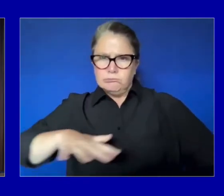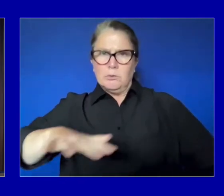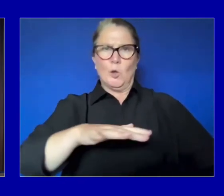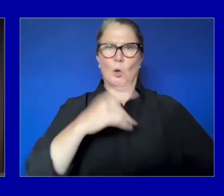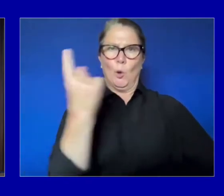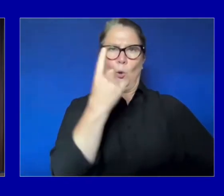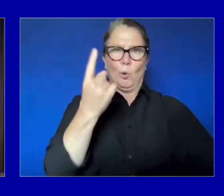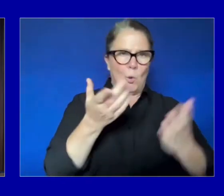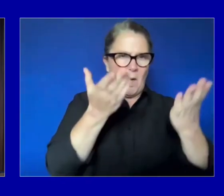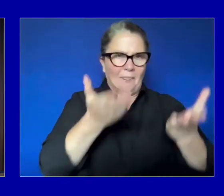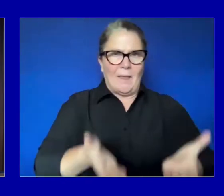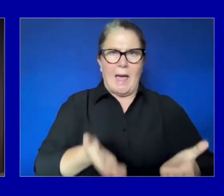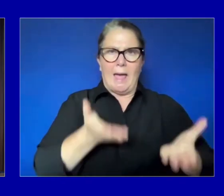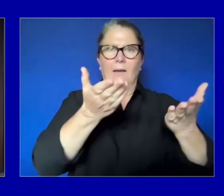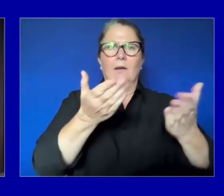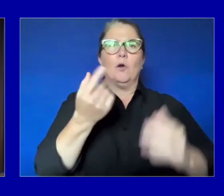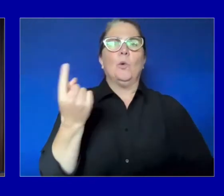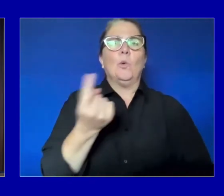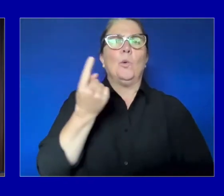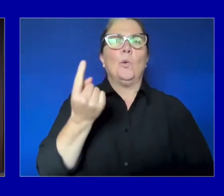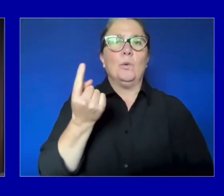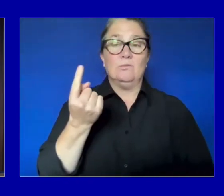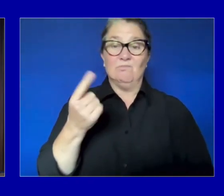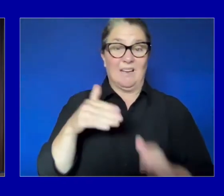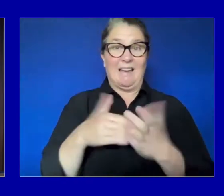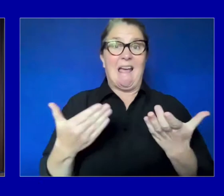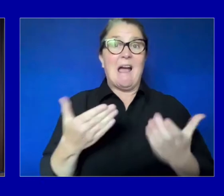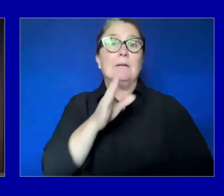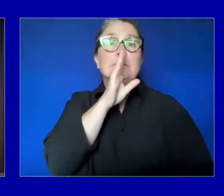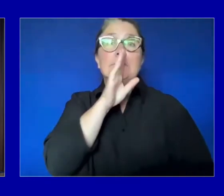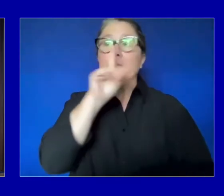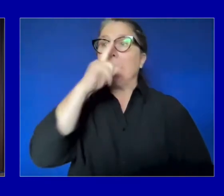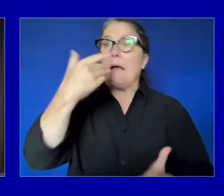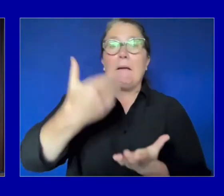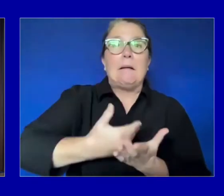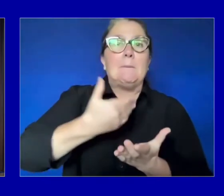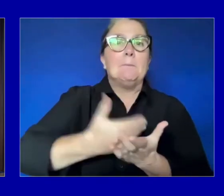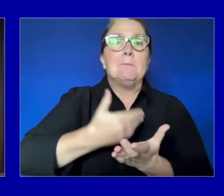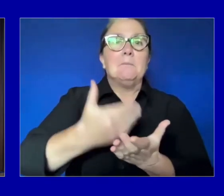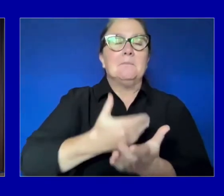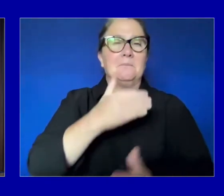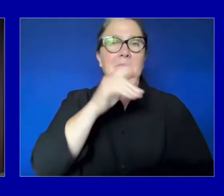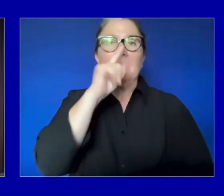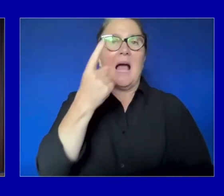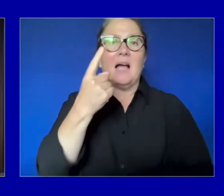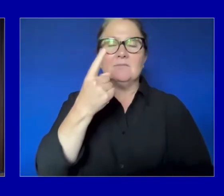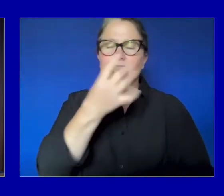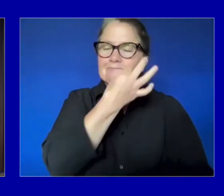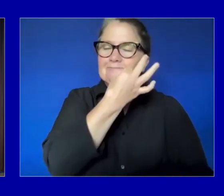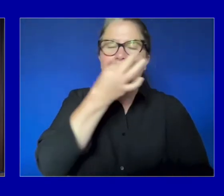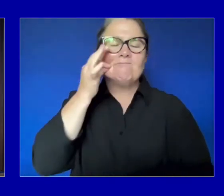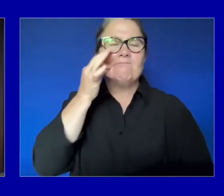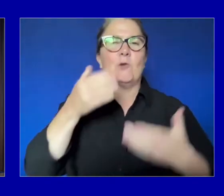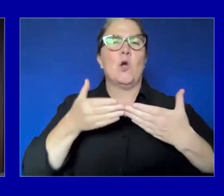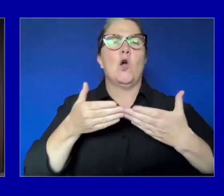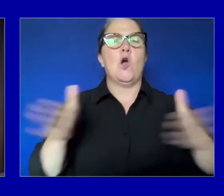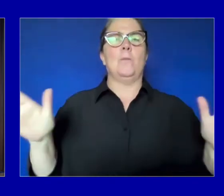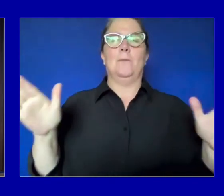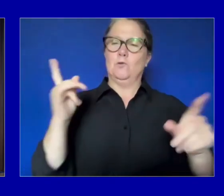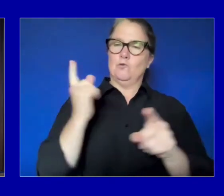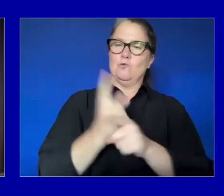um, that secret's out of the box now, and it can't go, it can't be put back in. It concerns me,